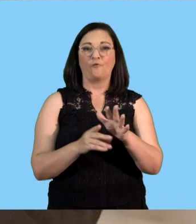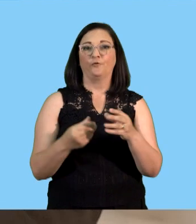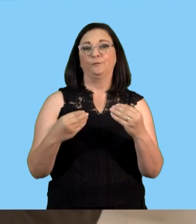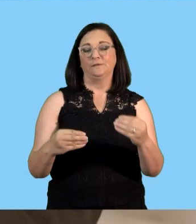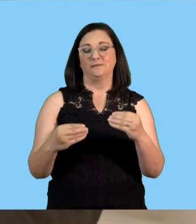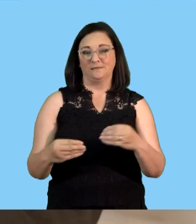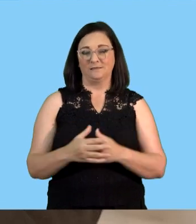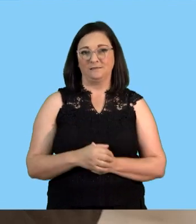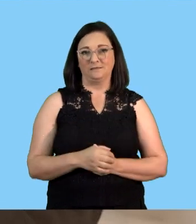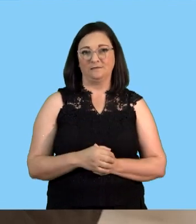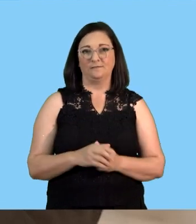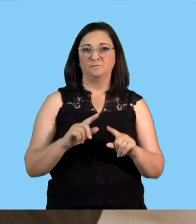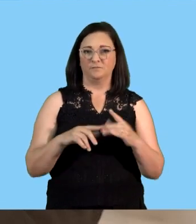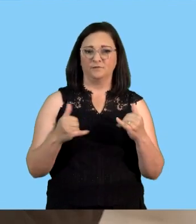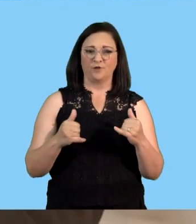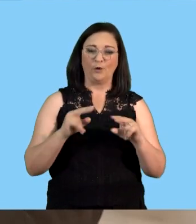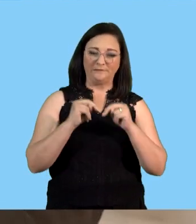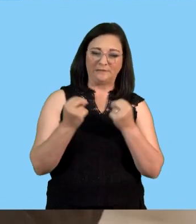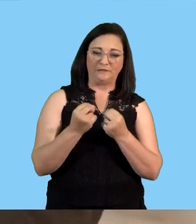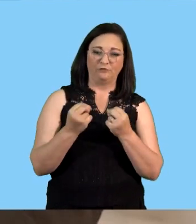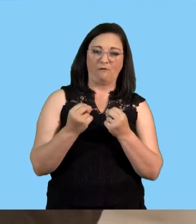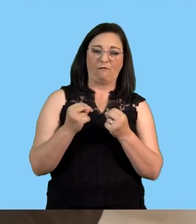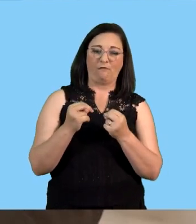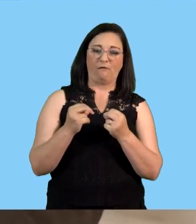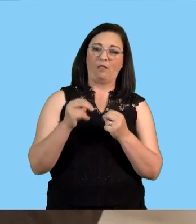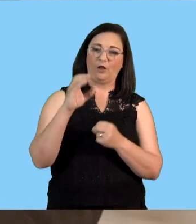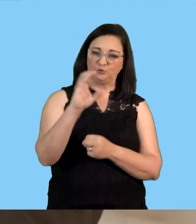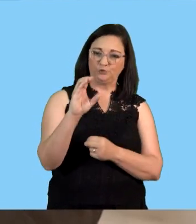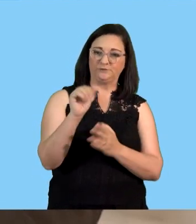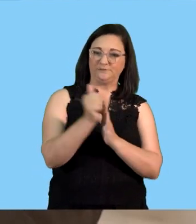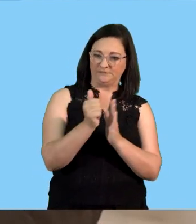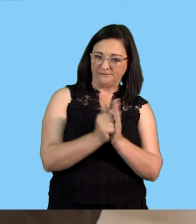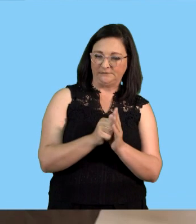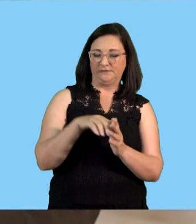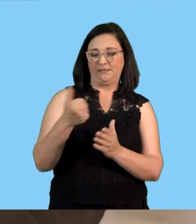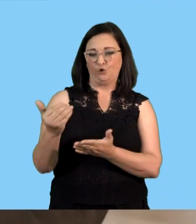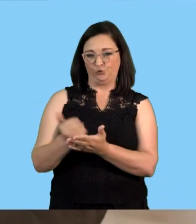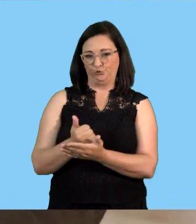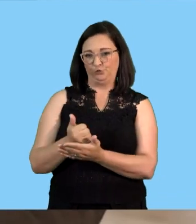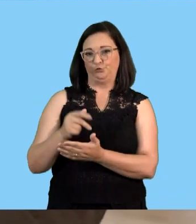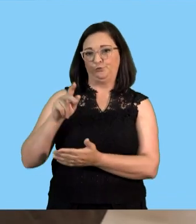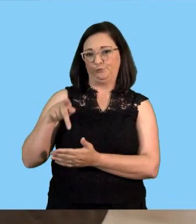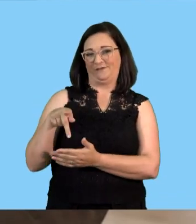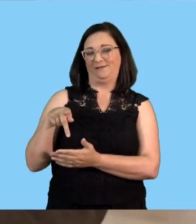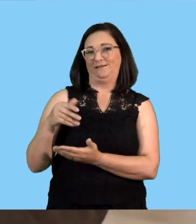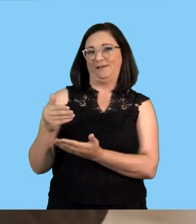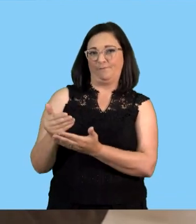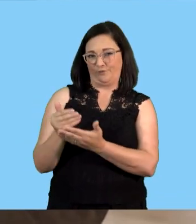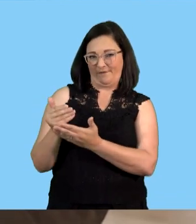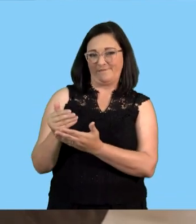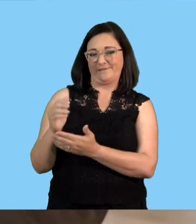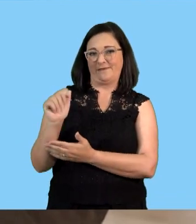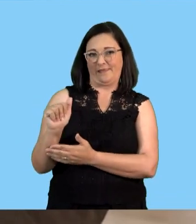on Businesses, and our main focus is on the National Credit Act and the Consumer Protection Act. Right, question number 2